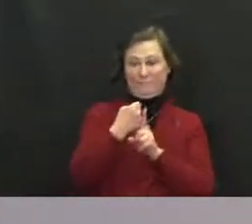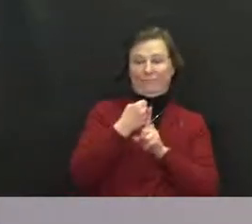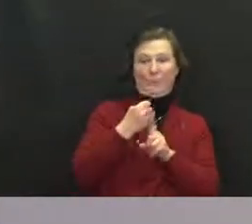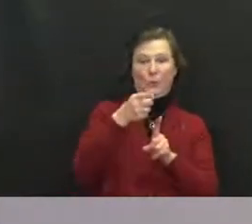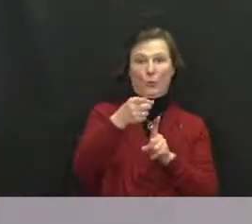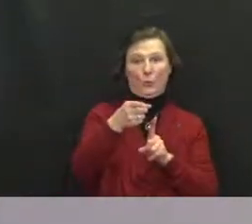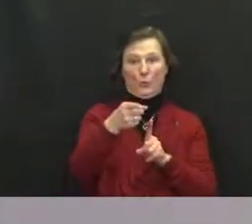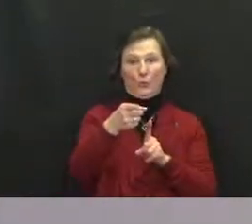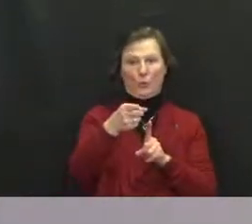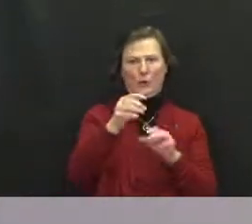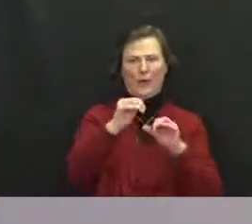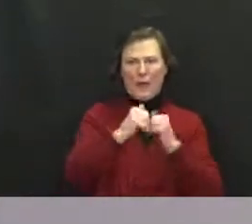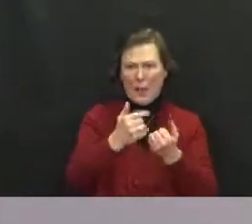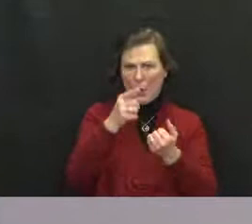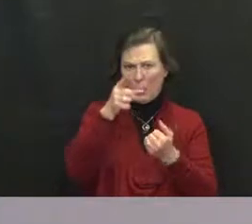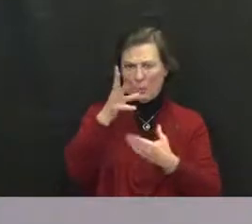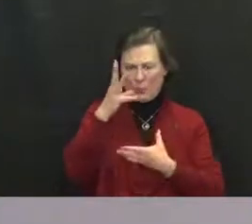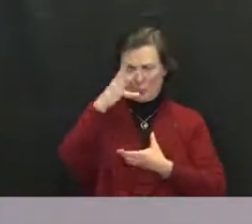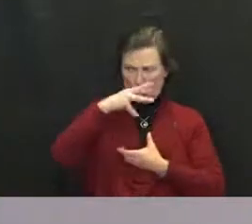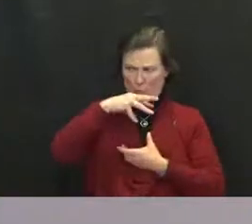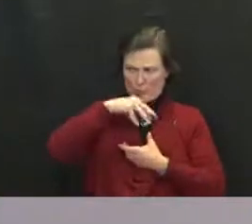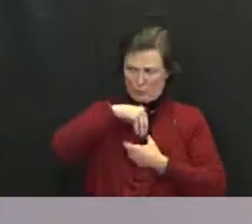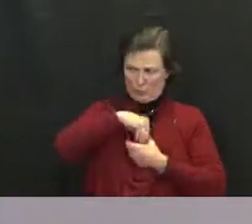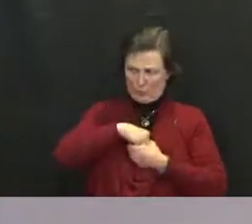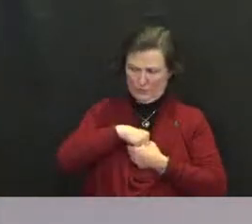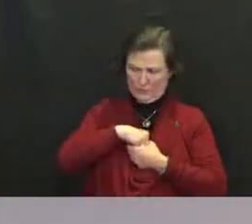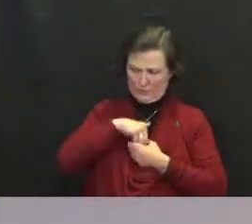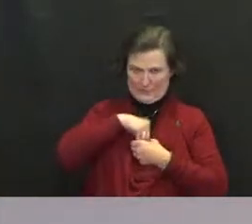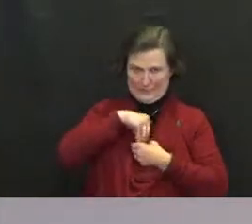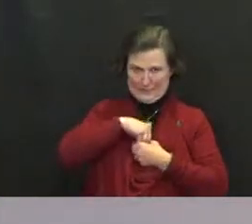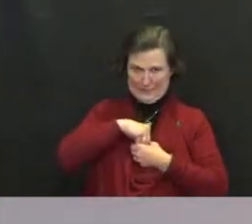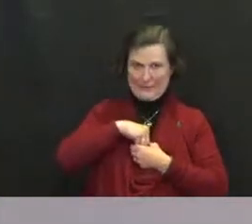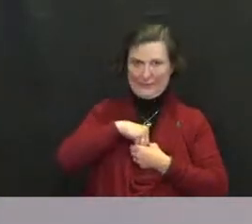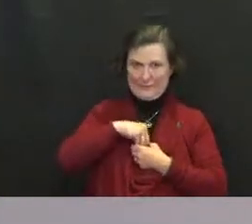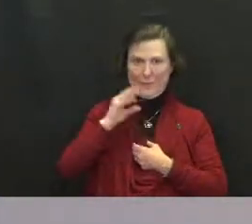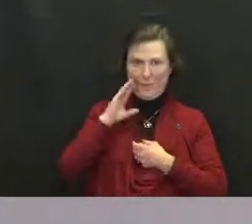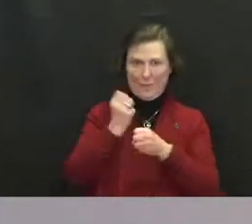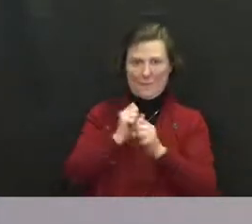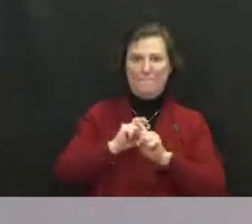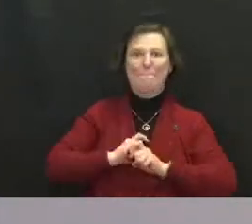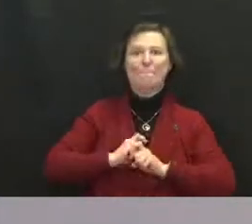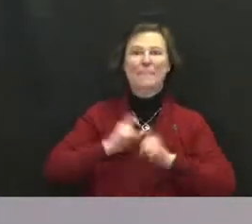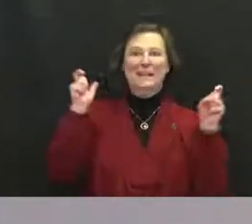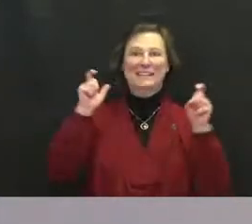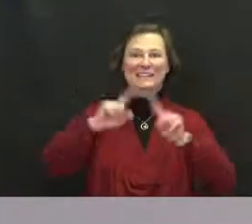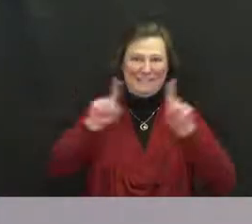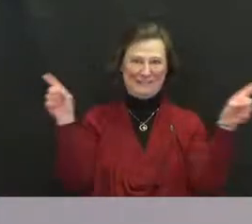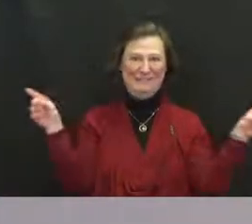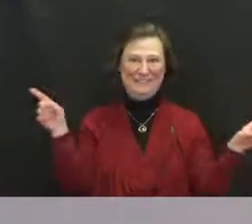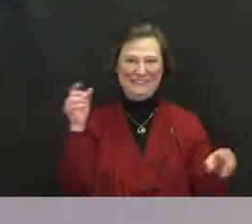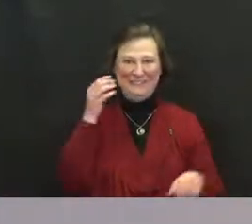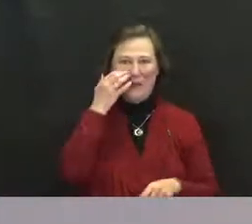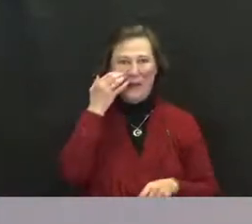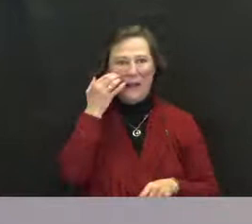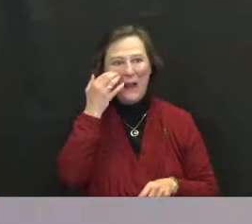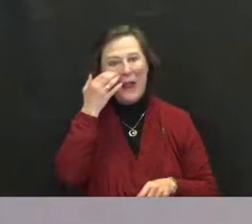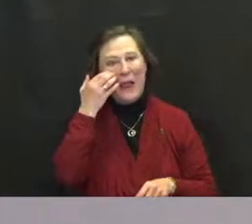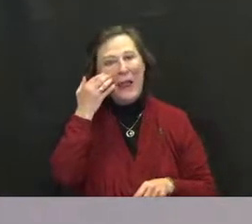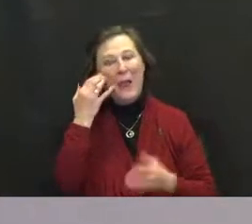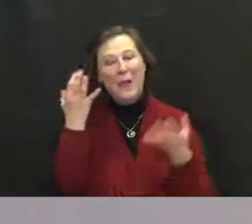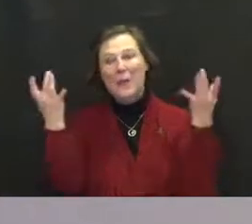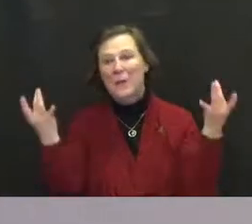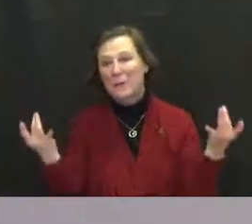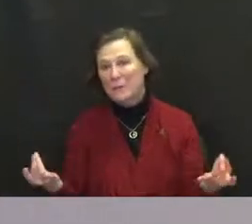you frame this internally will make all the difference. The great Buddhist scholar